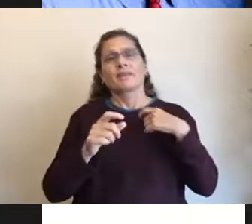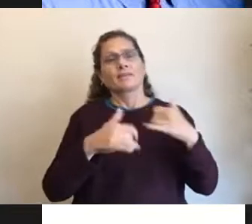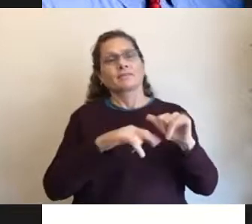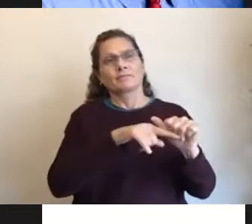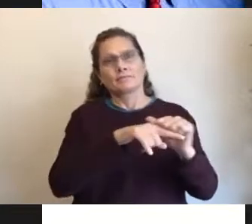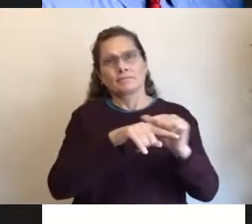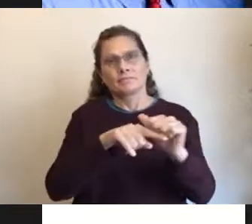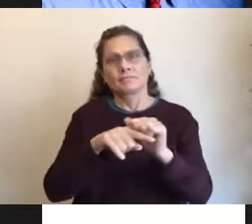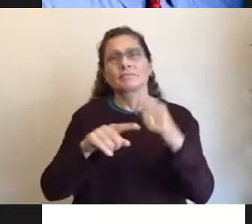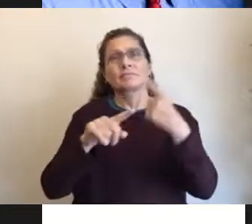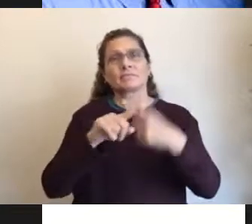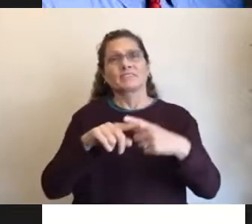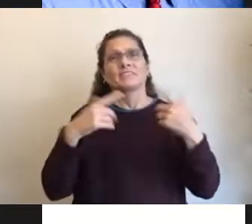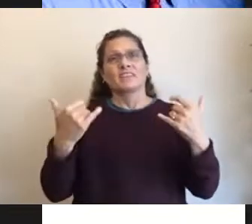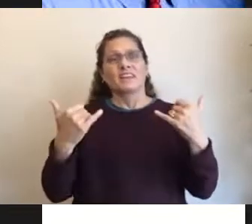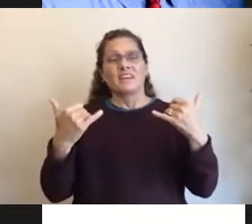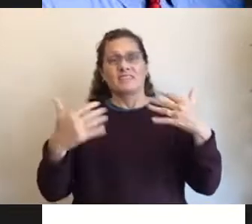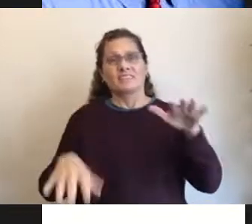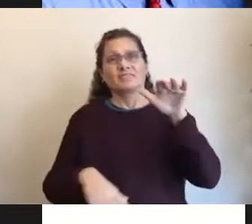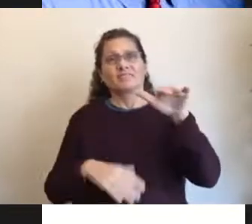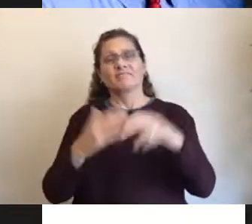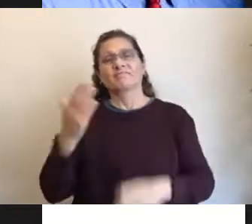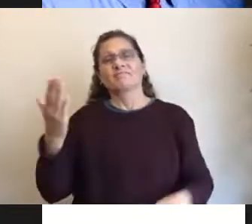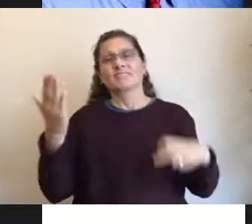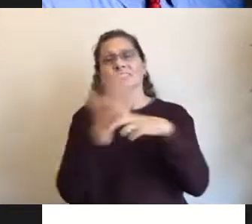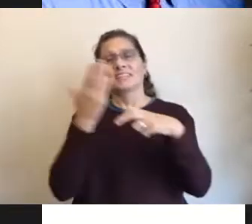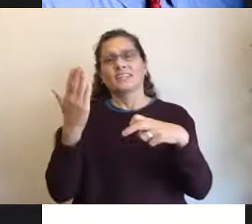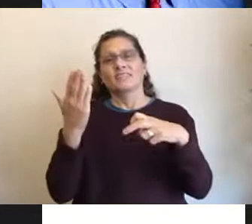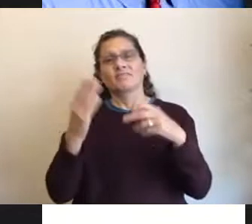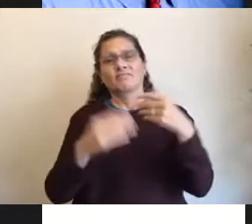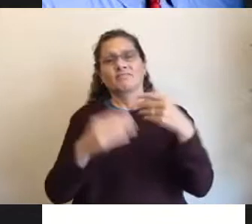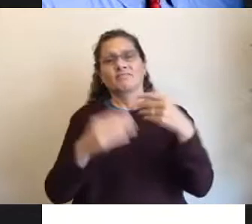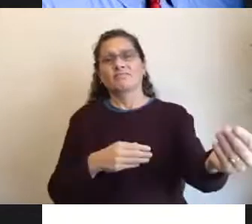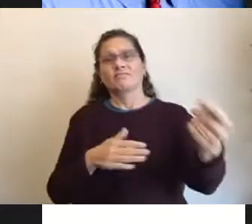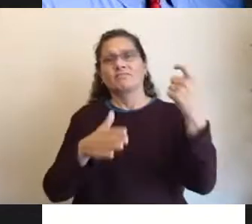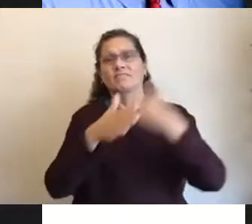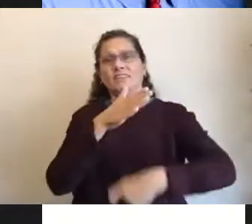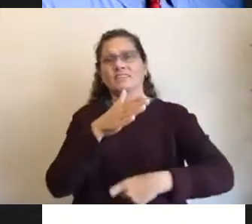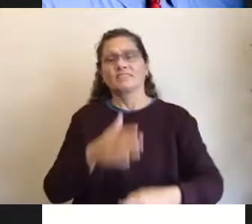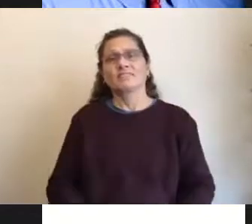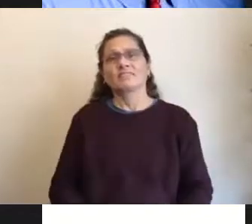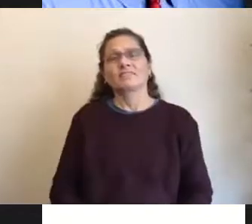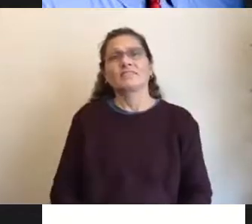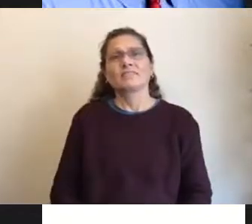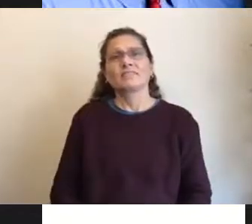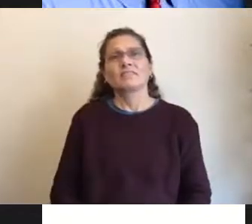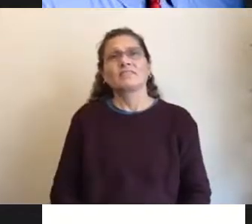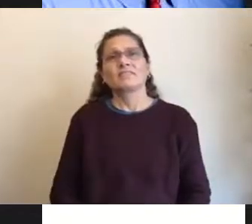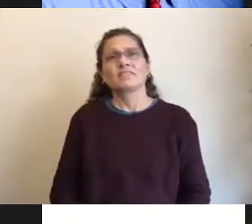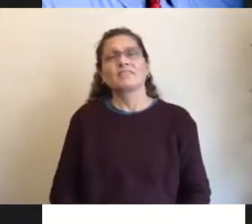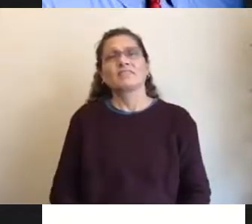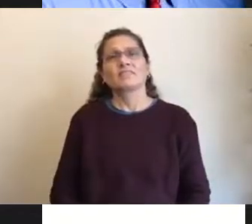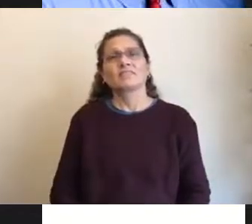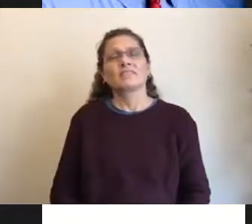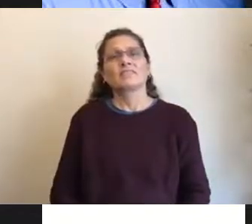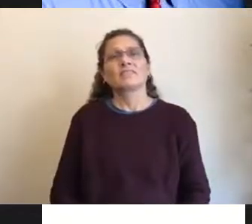enforcement and making sure that we have enough staff to make sure that we can consistently look